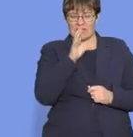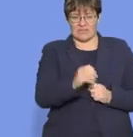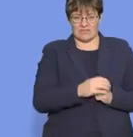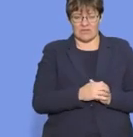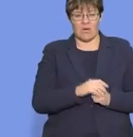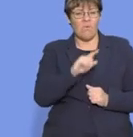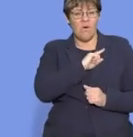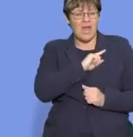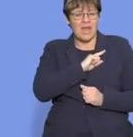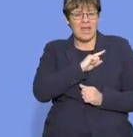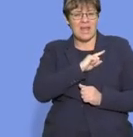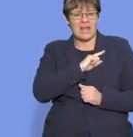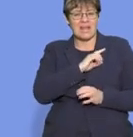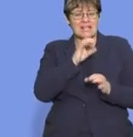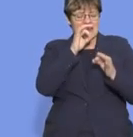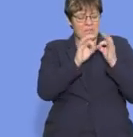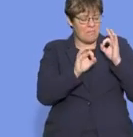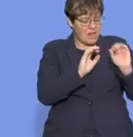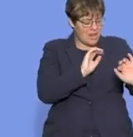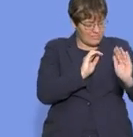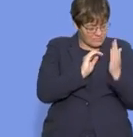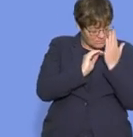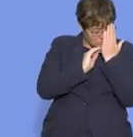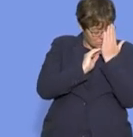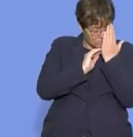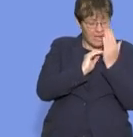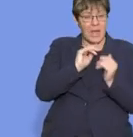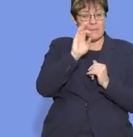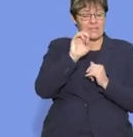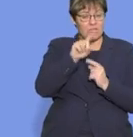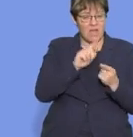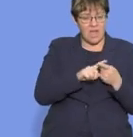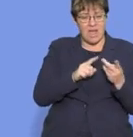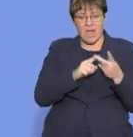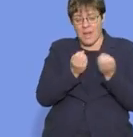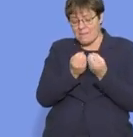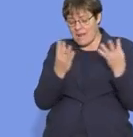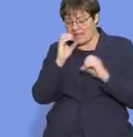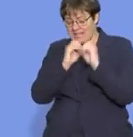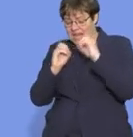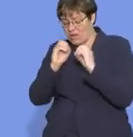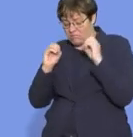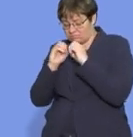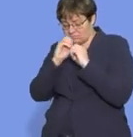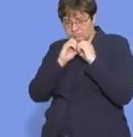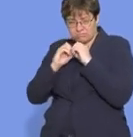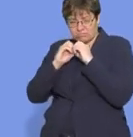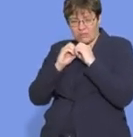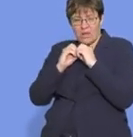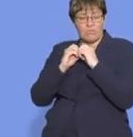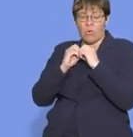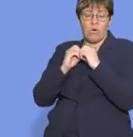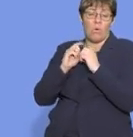the simple microscopic bacteria and some multicellular cells which had existed